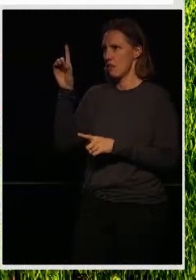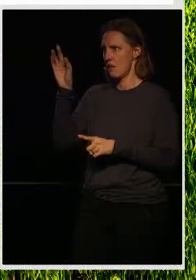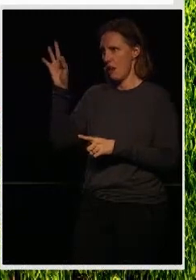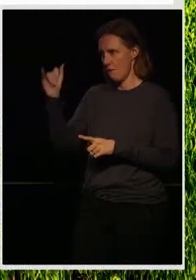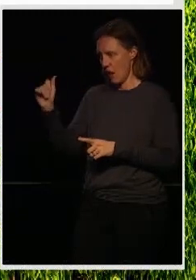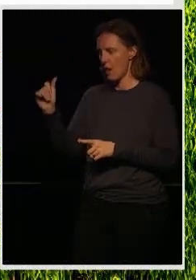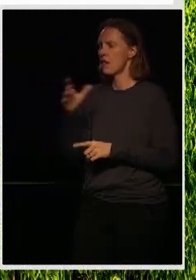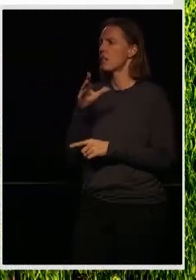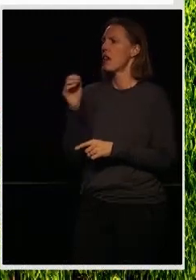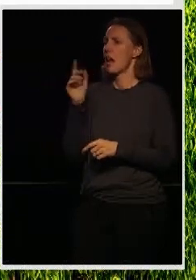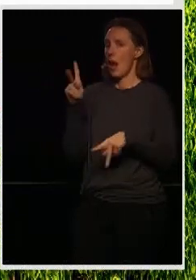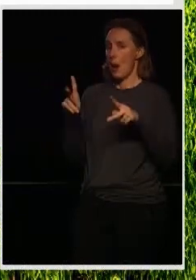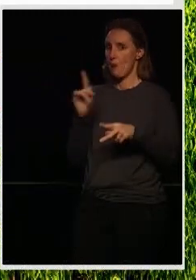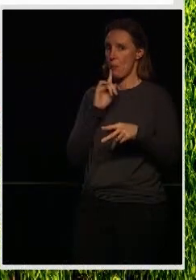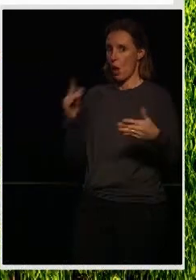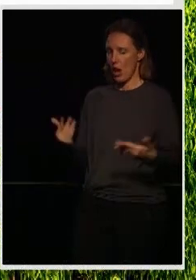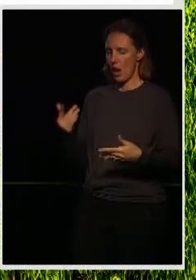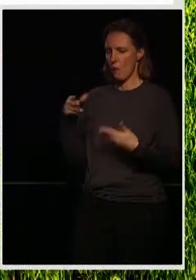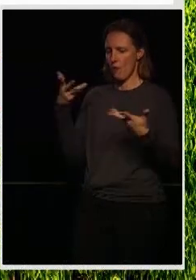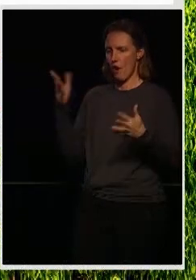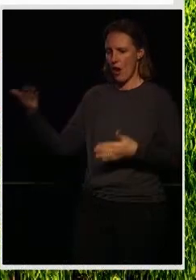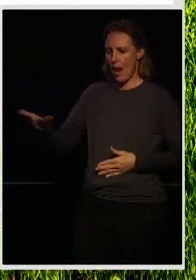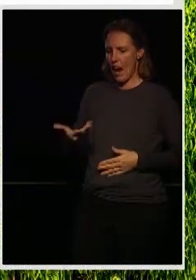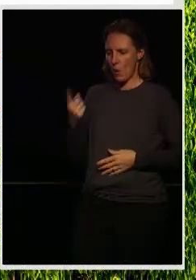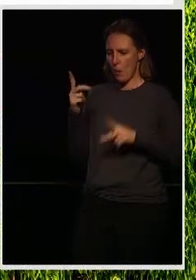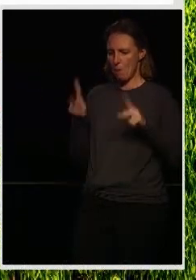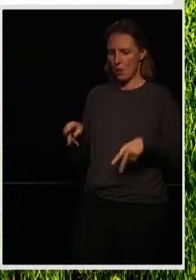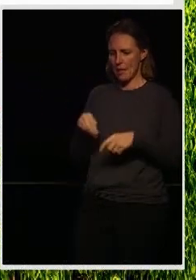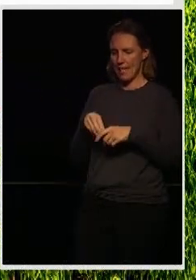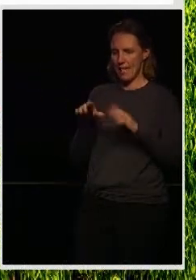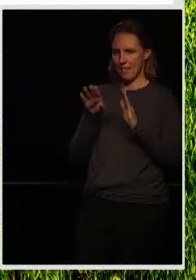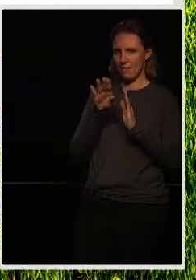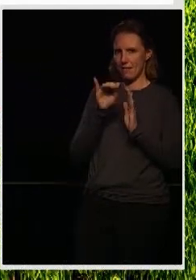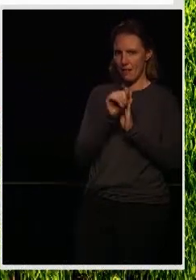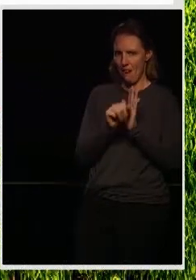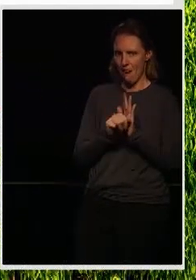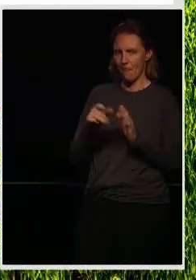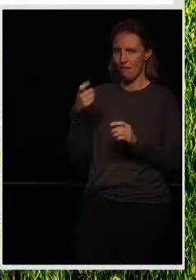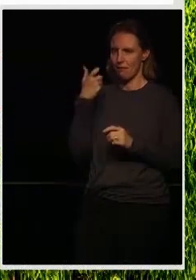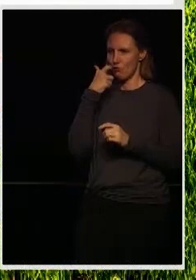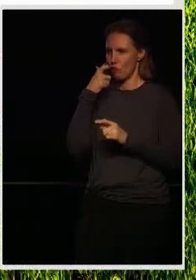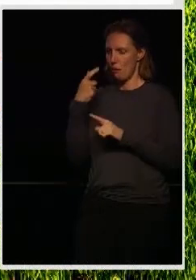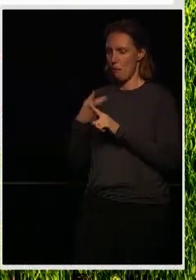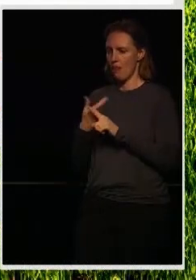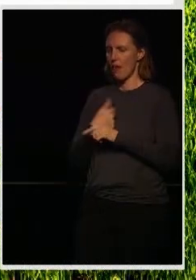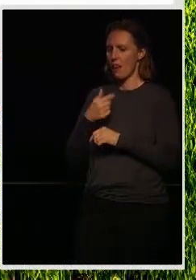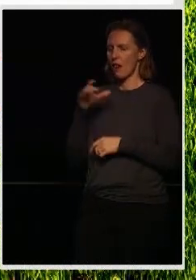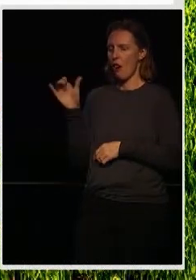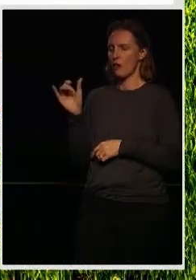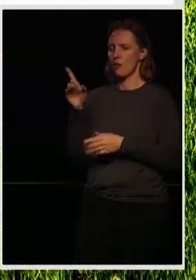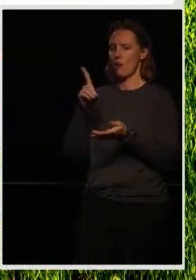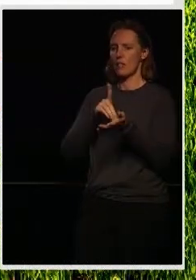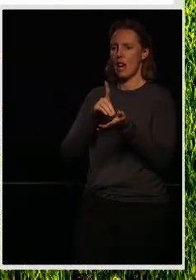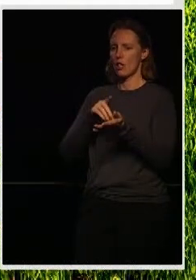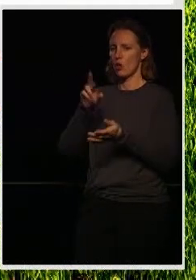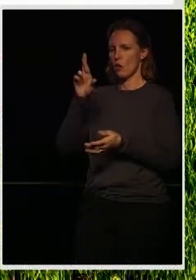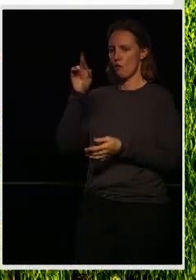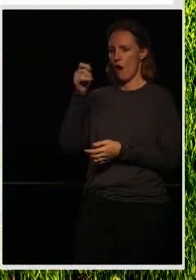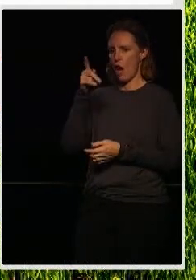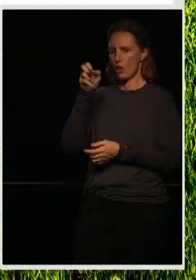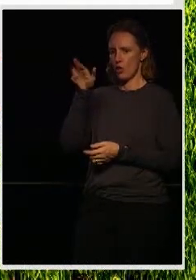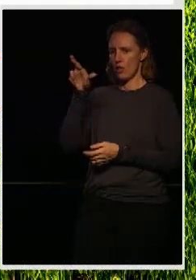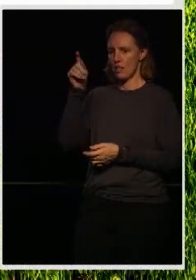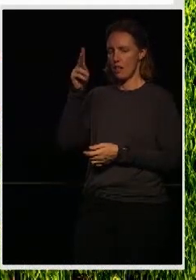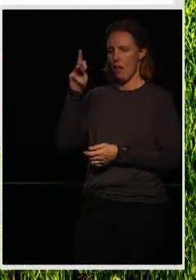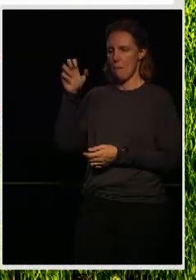here. We've already hired 1 person in the state these past months. And of course, Dr. Roger Saltman is a key advisor and board